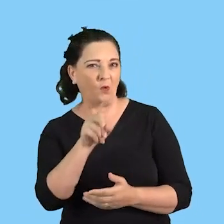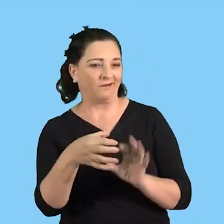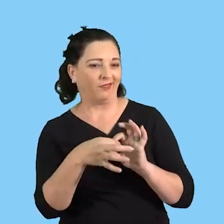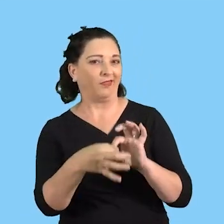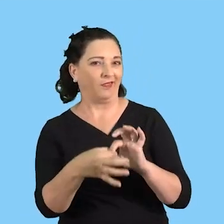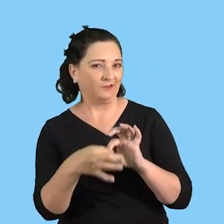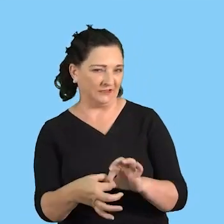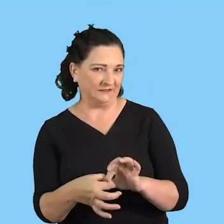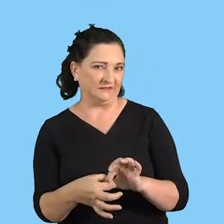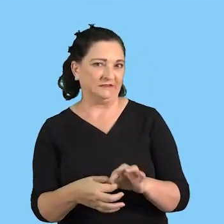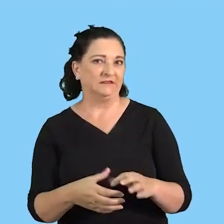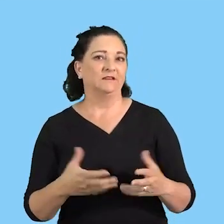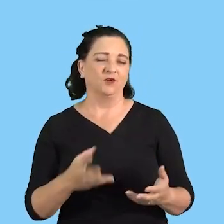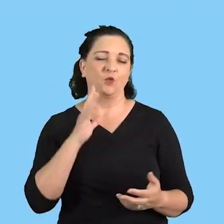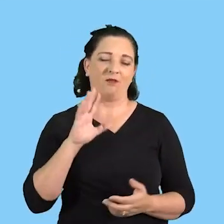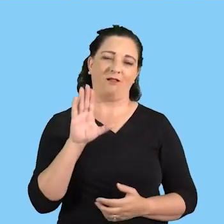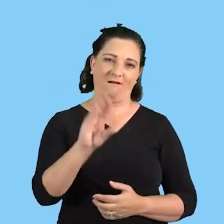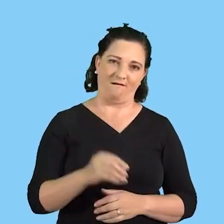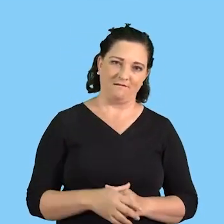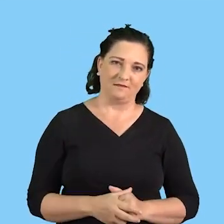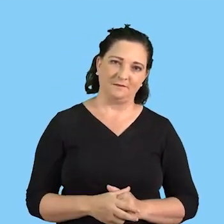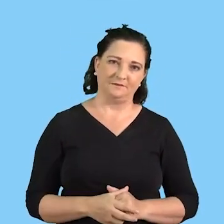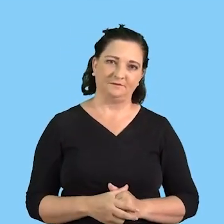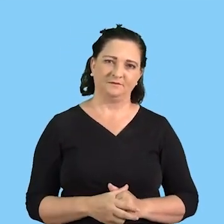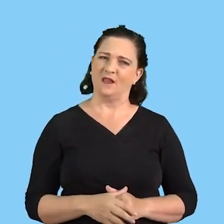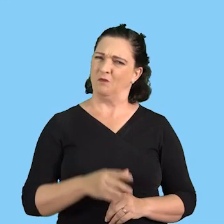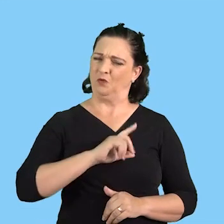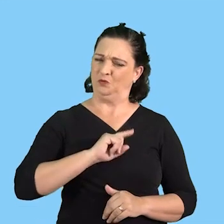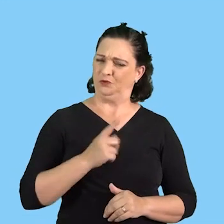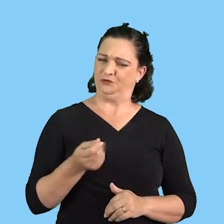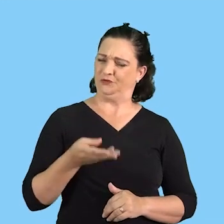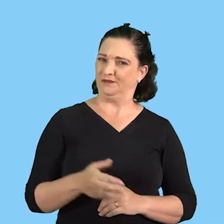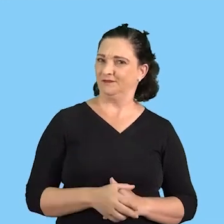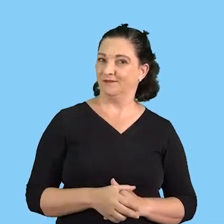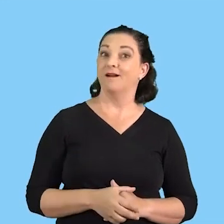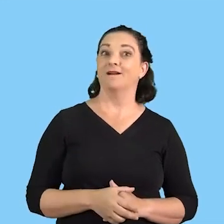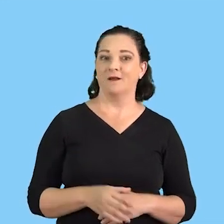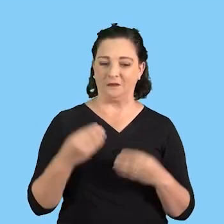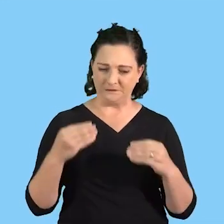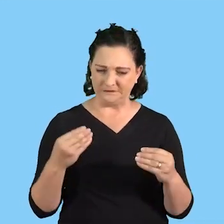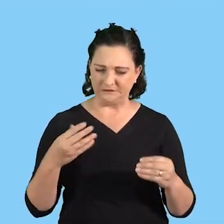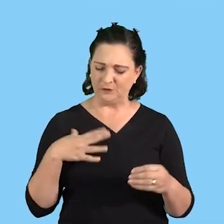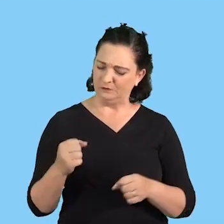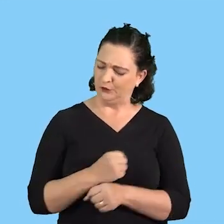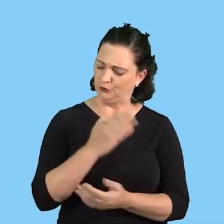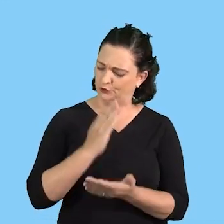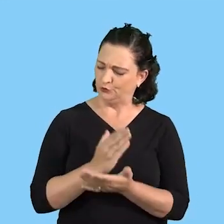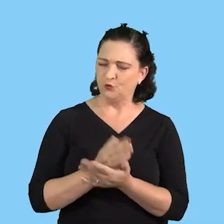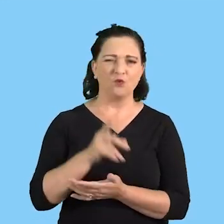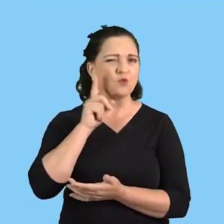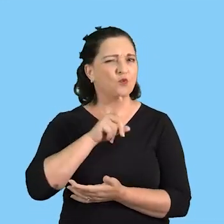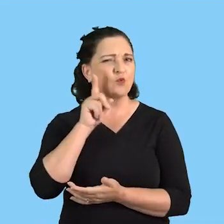to the product that you have consumed. Now, the reason for this is because businesses want to make sure that they are